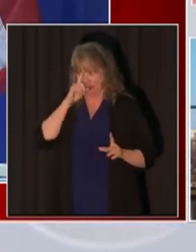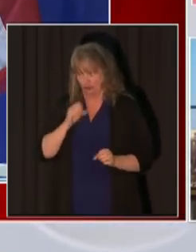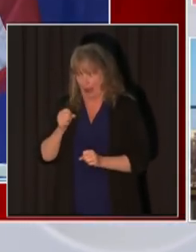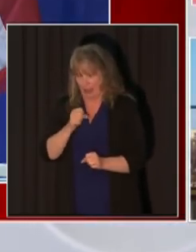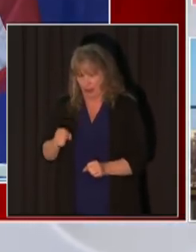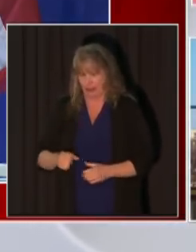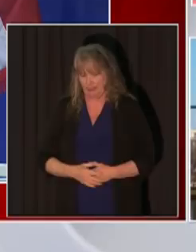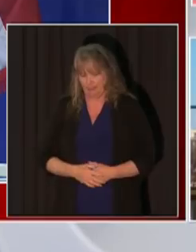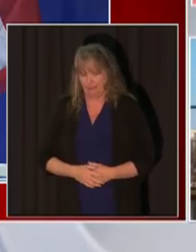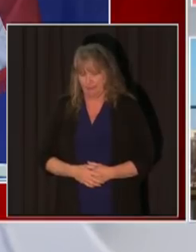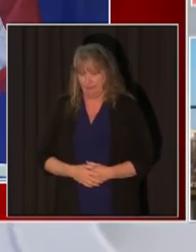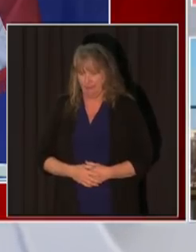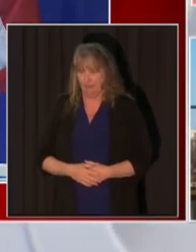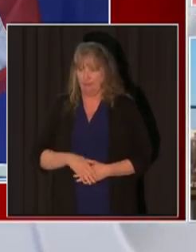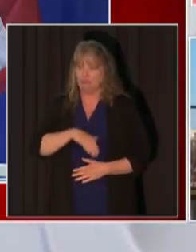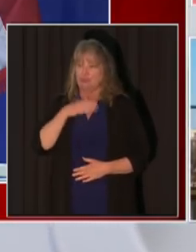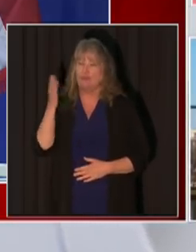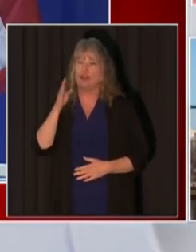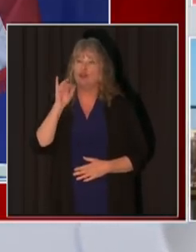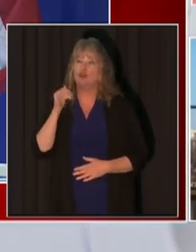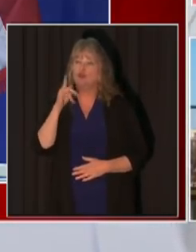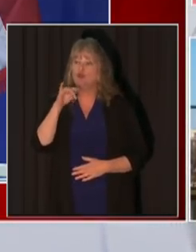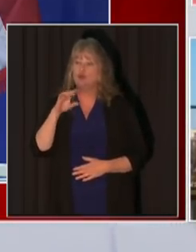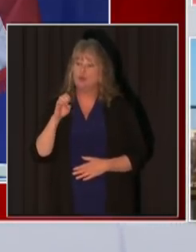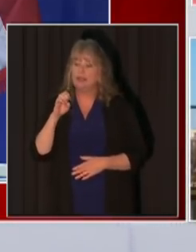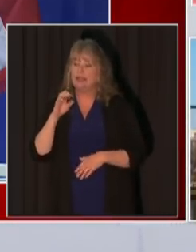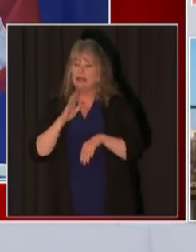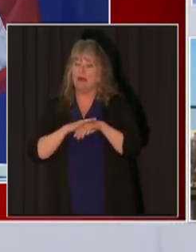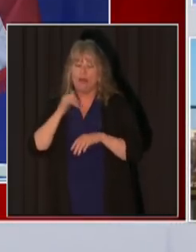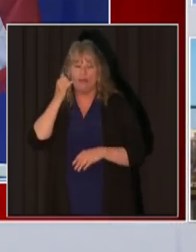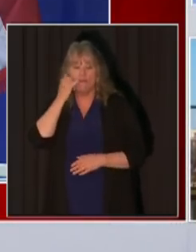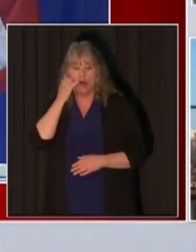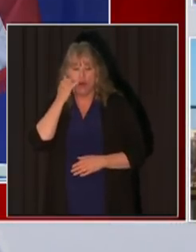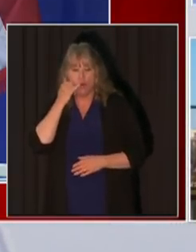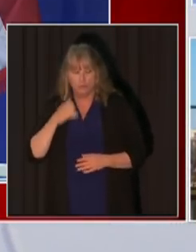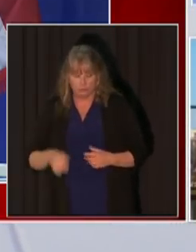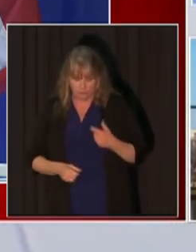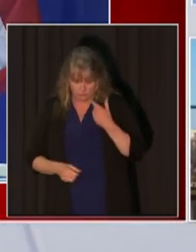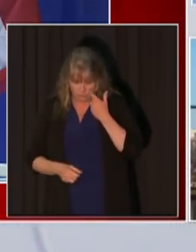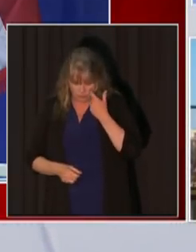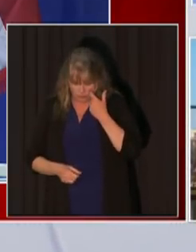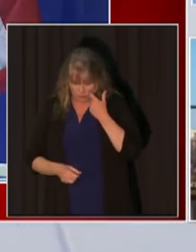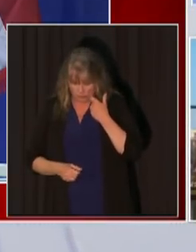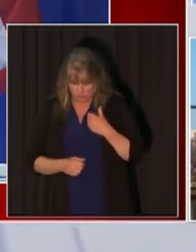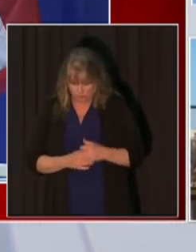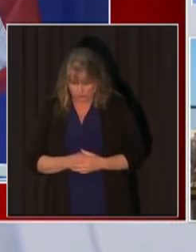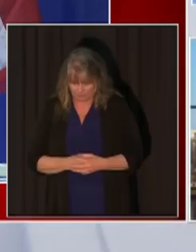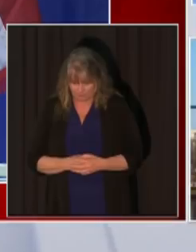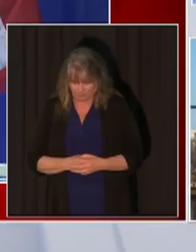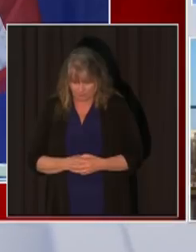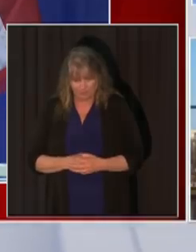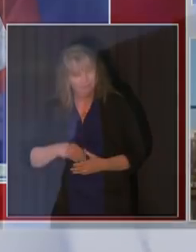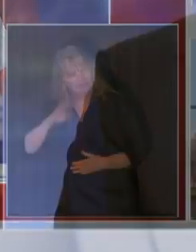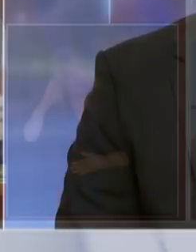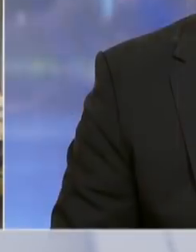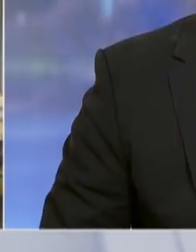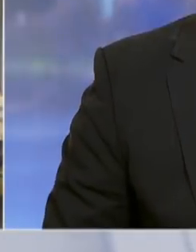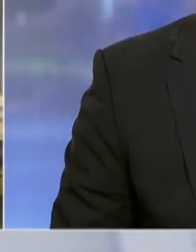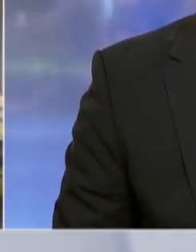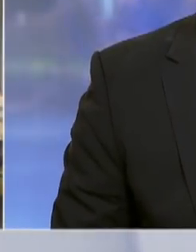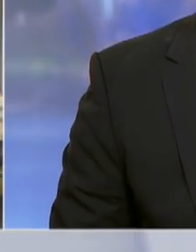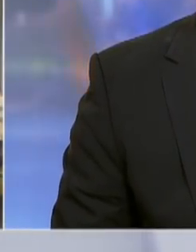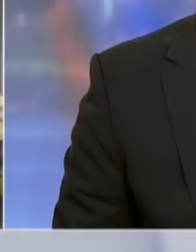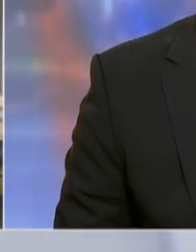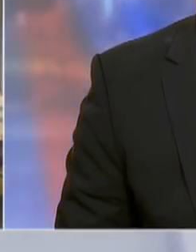from the governor of Maryland on that plan coming up this afternoon. So we'll see how it plays out. Thanks for being with us and sticking around. We'll continue to stream this, and we'll have